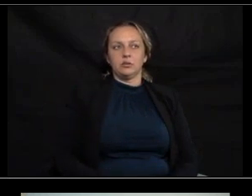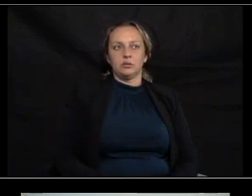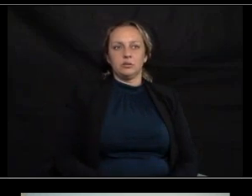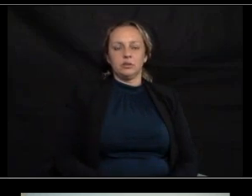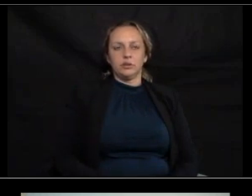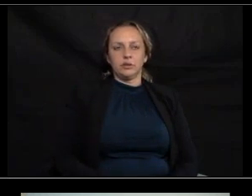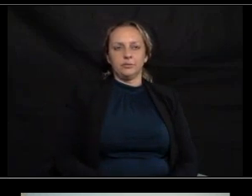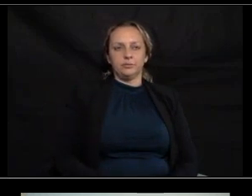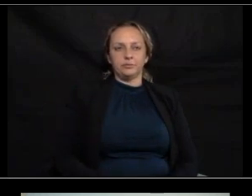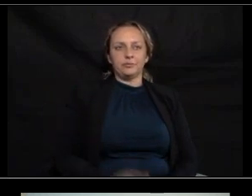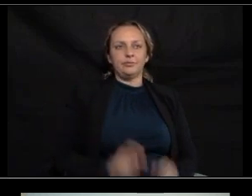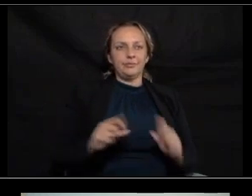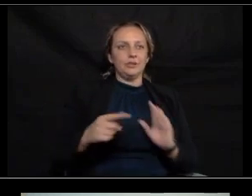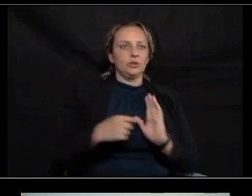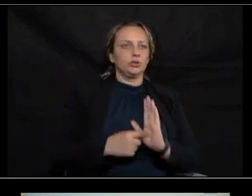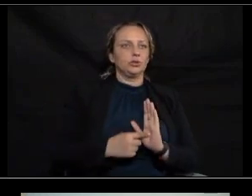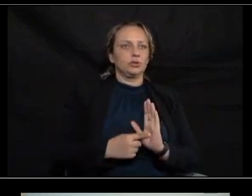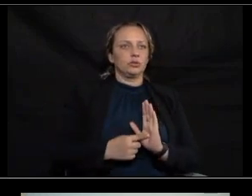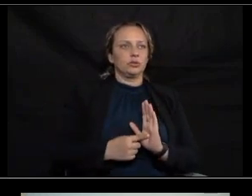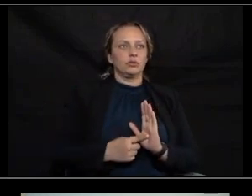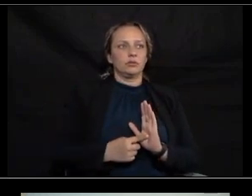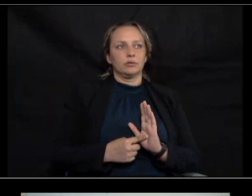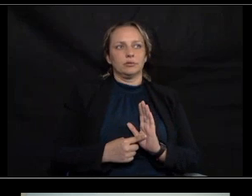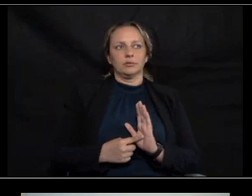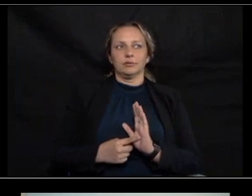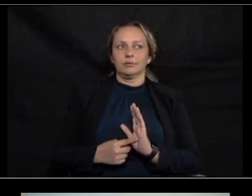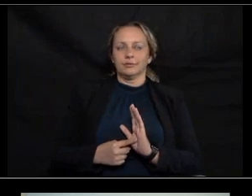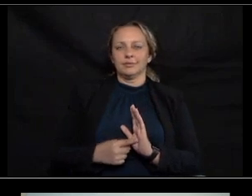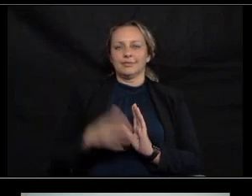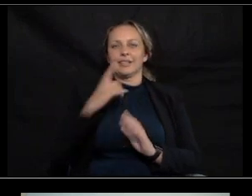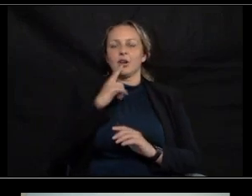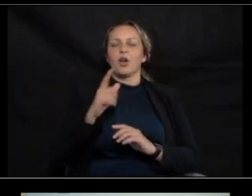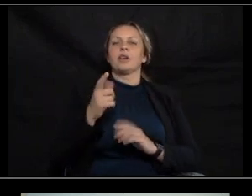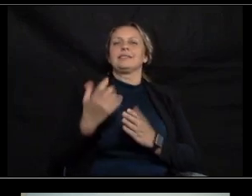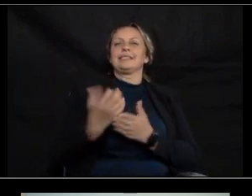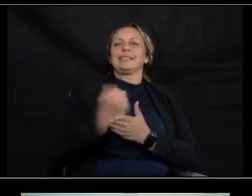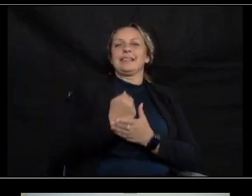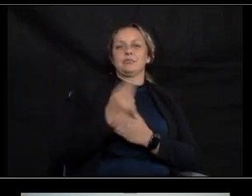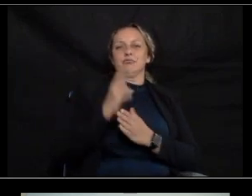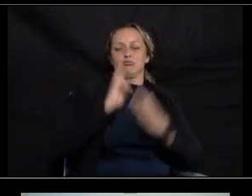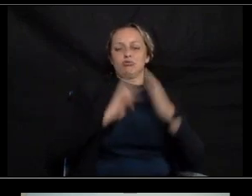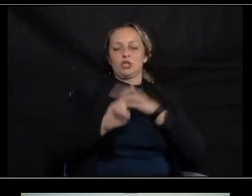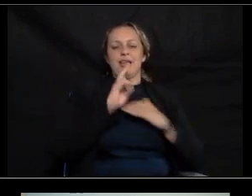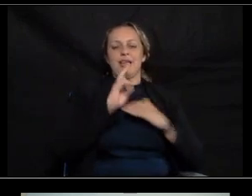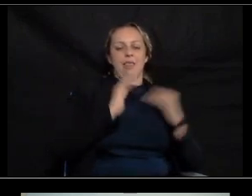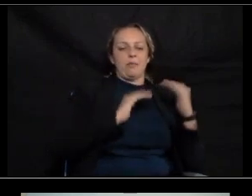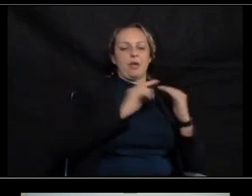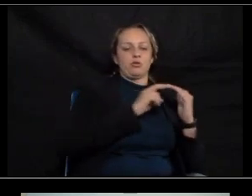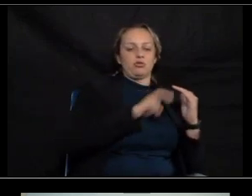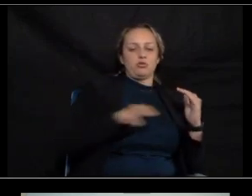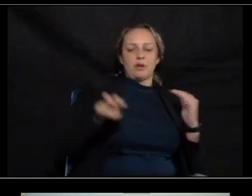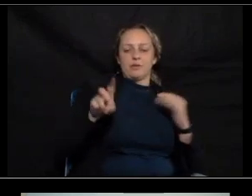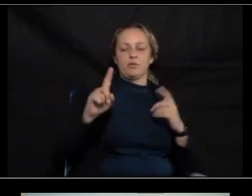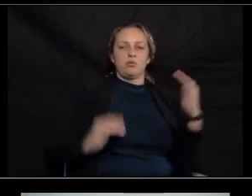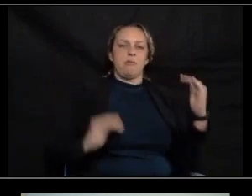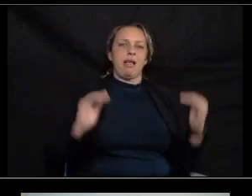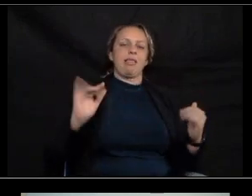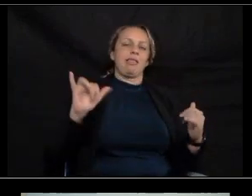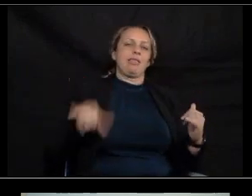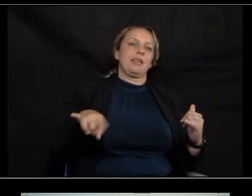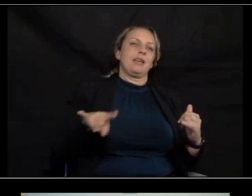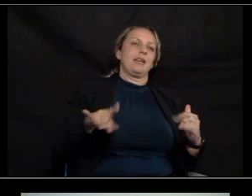This slide shows the current funding projection, revenue projections, and then the balance transfer to balance